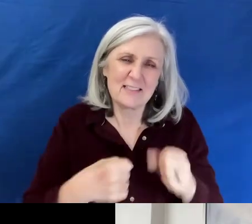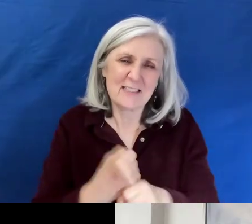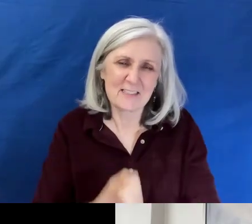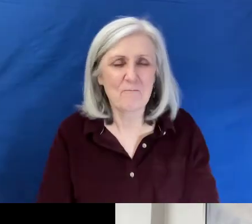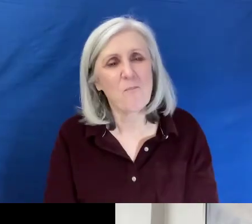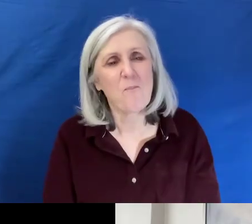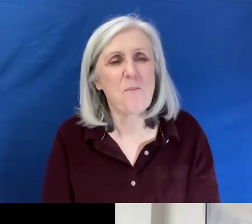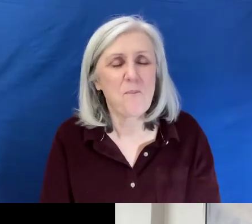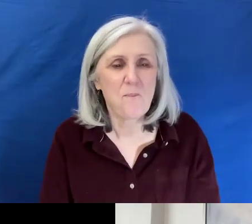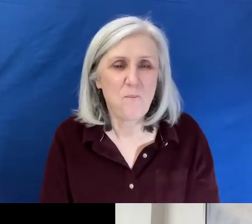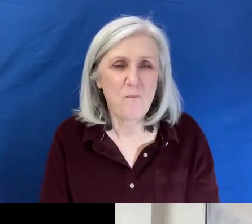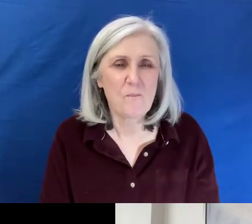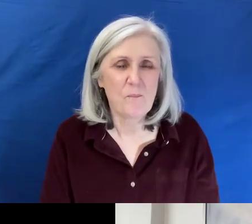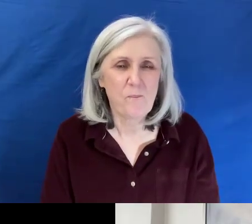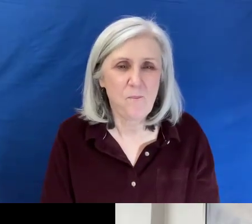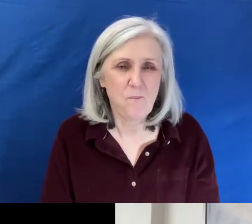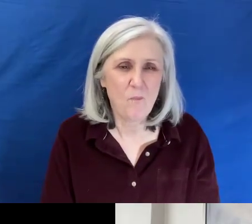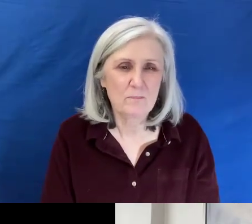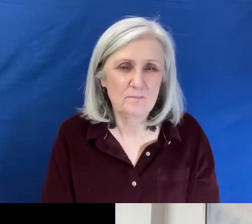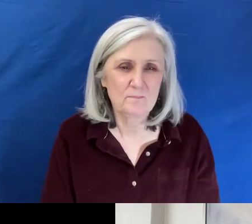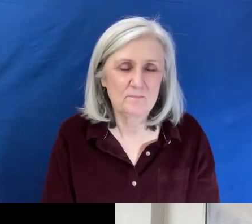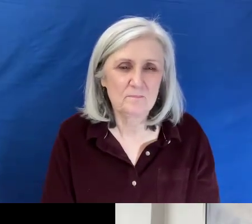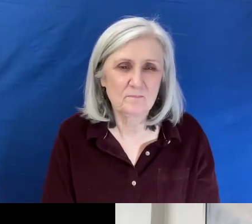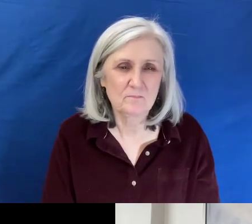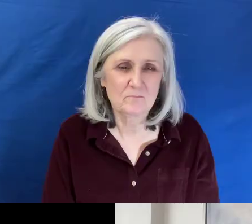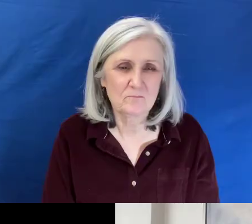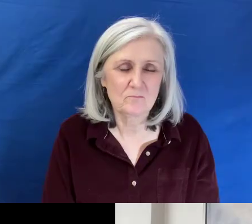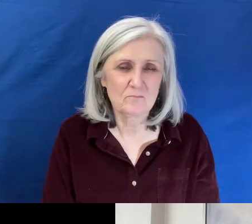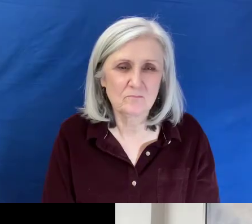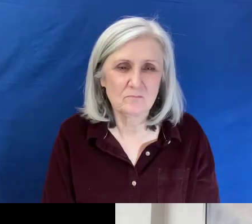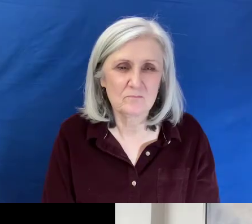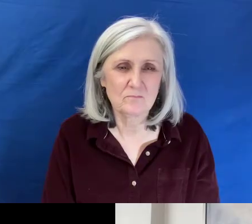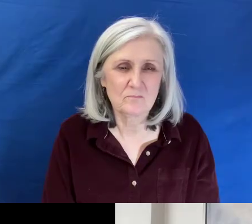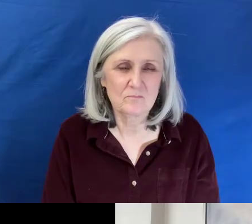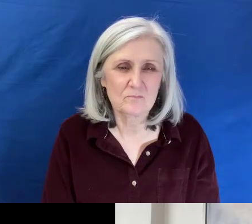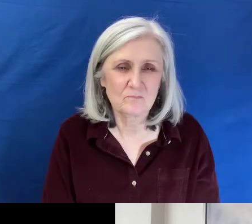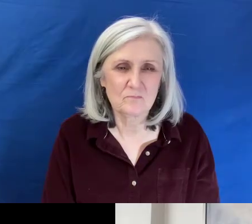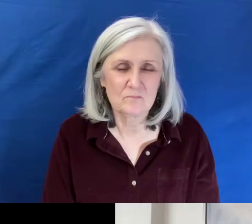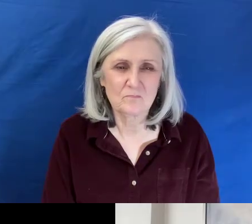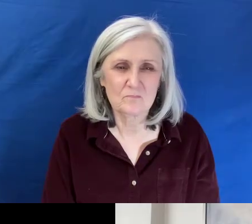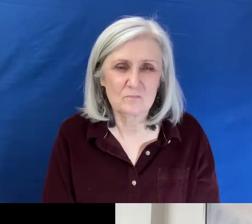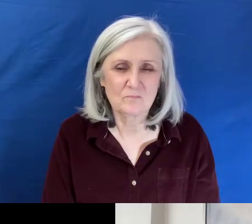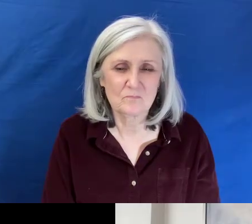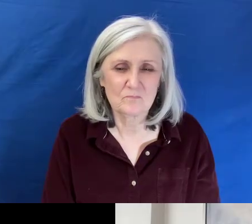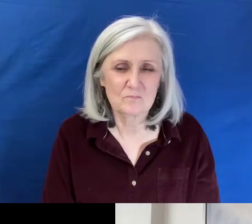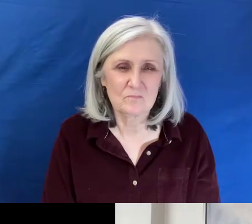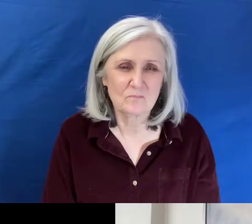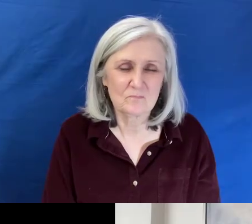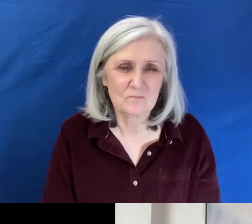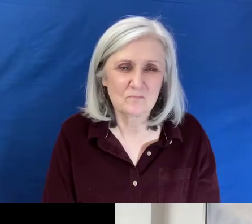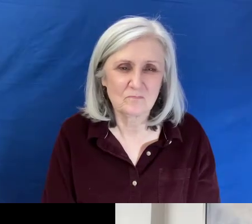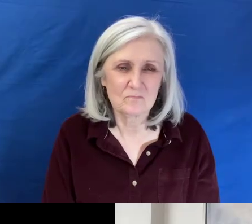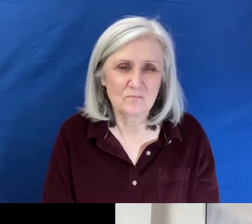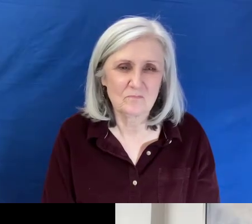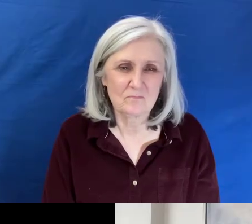So season three, I know you mentioned a little bit. So what should the audience expect from Nora